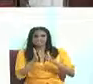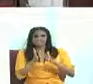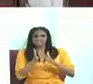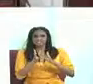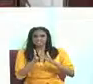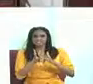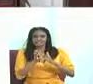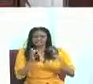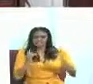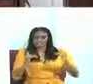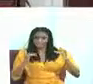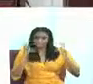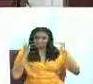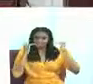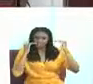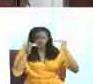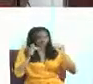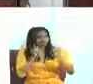breaks with me.